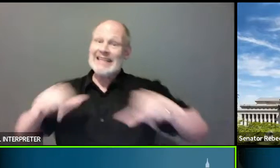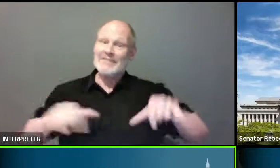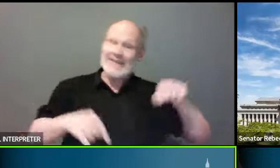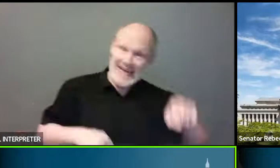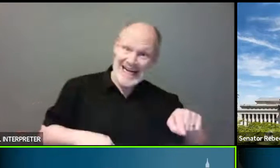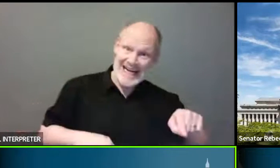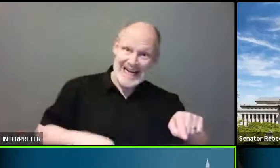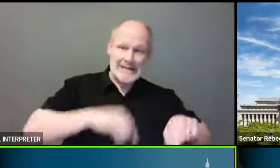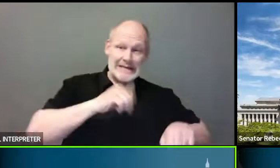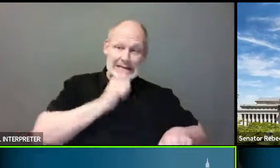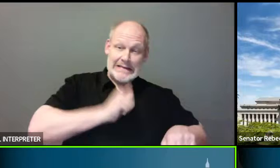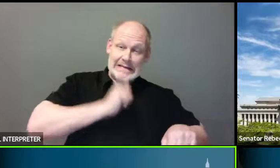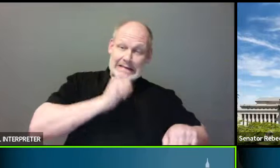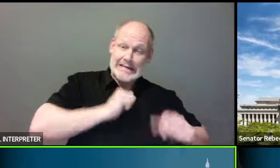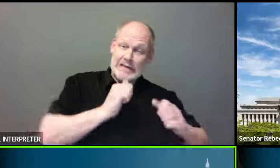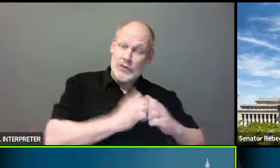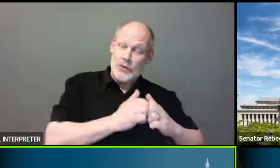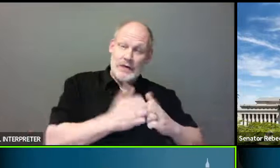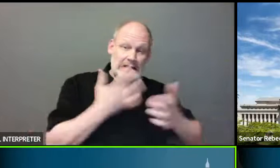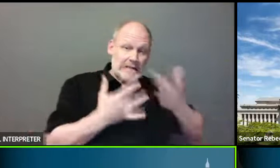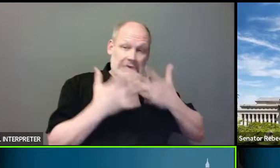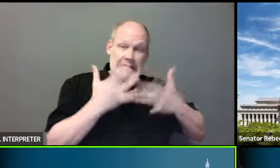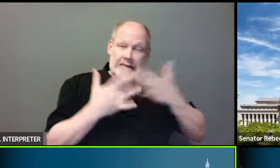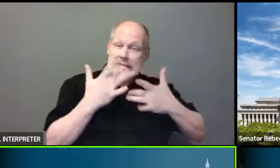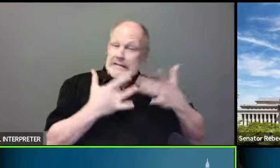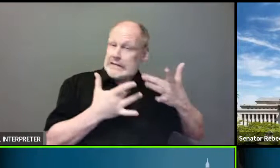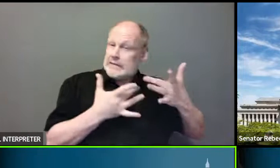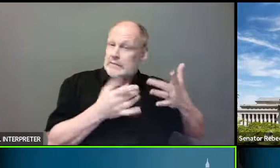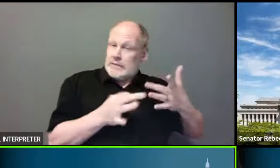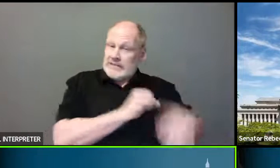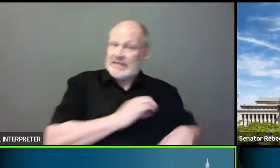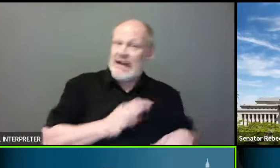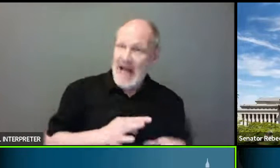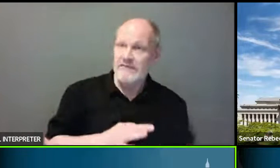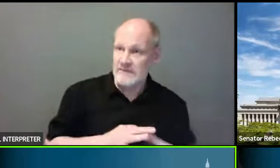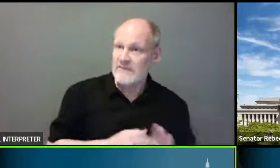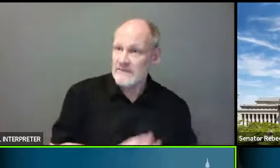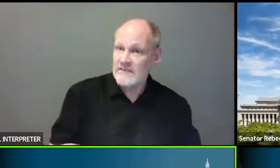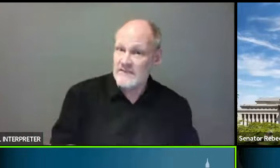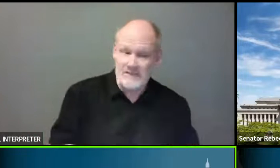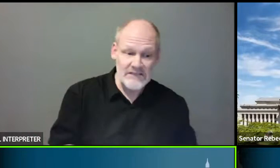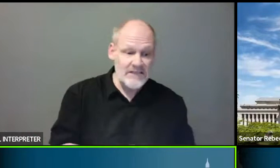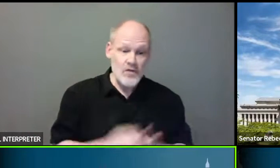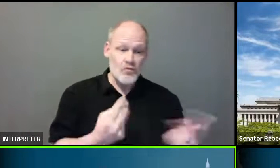our staffing that is exacerbated by the need for strong